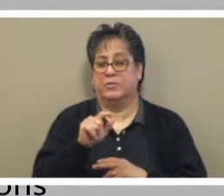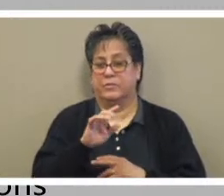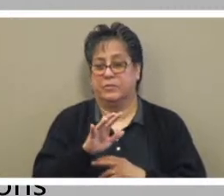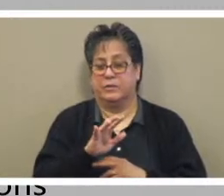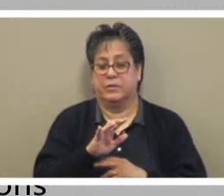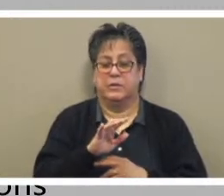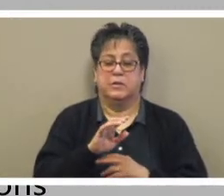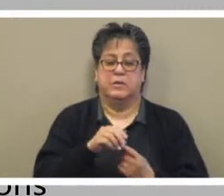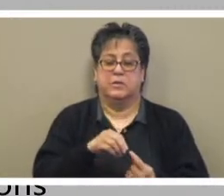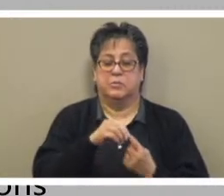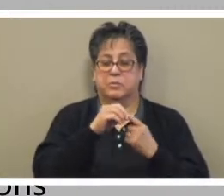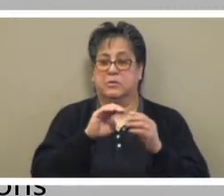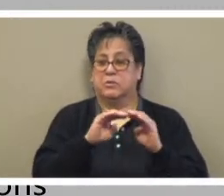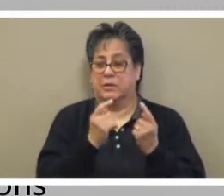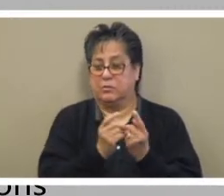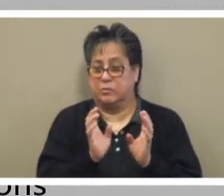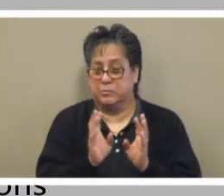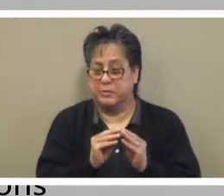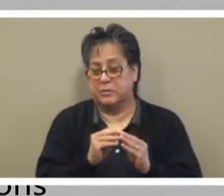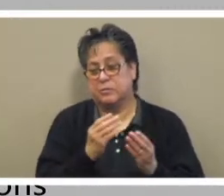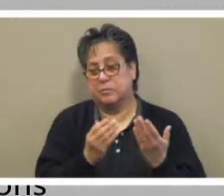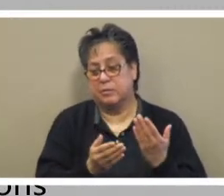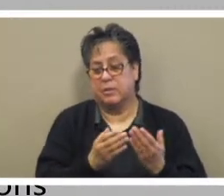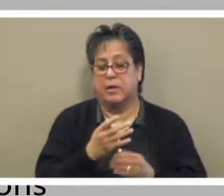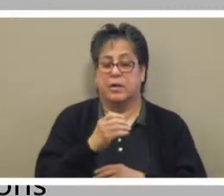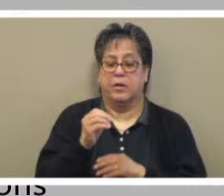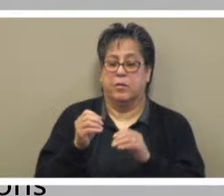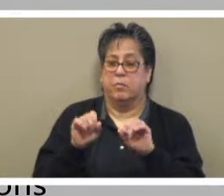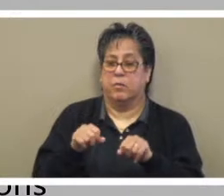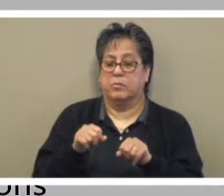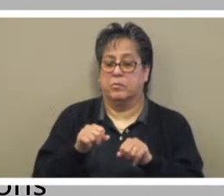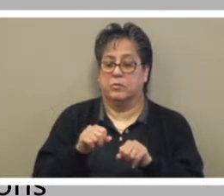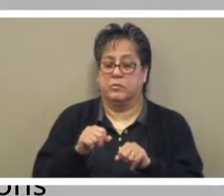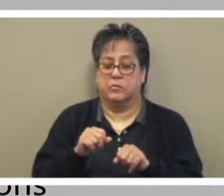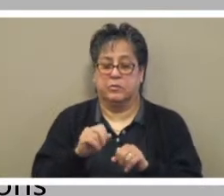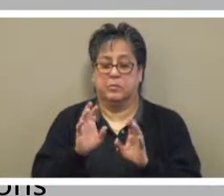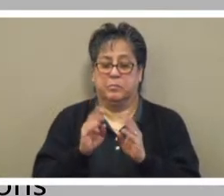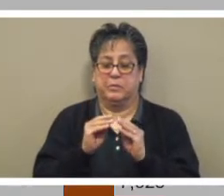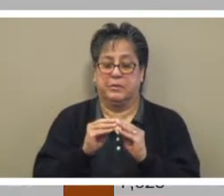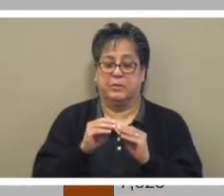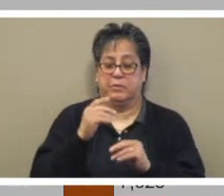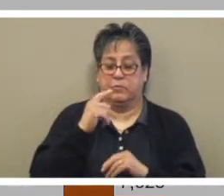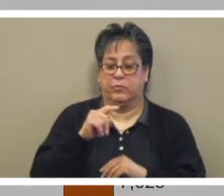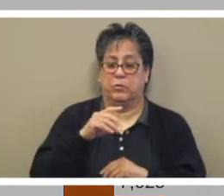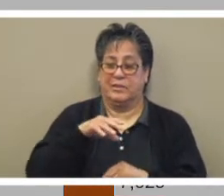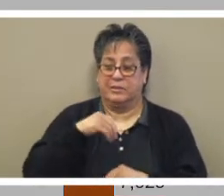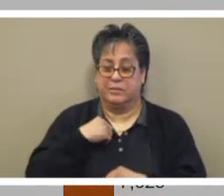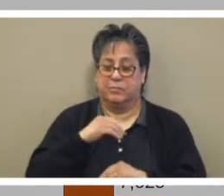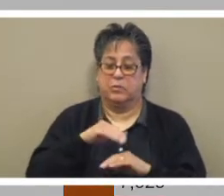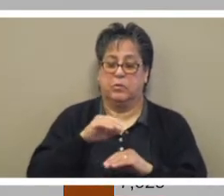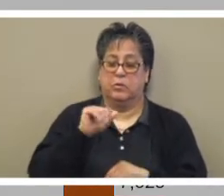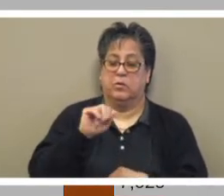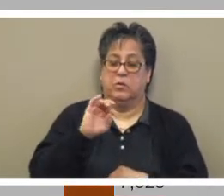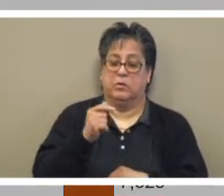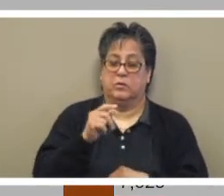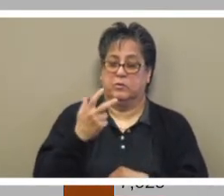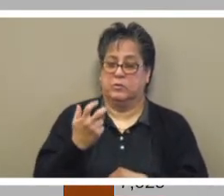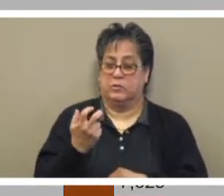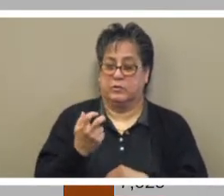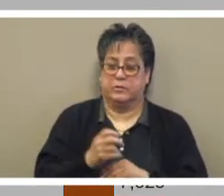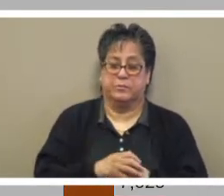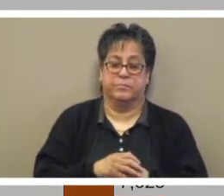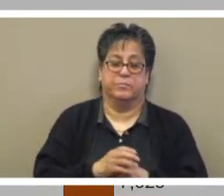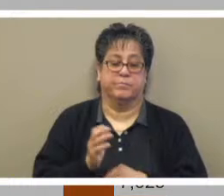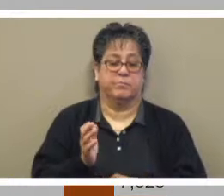special council meetings coming up, and then as well as the possible adoption on August 13th. So first on the